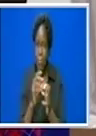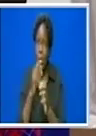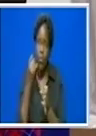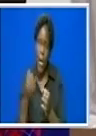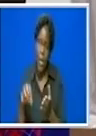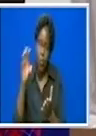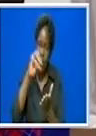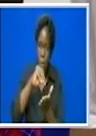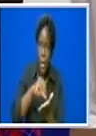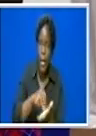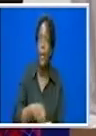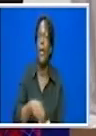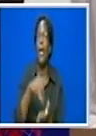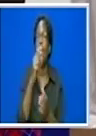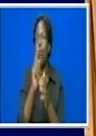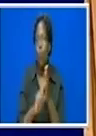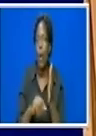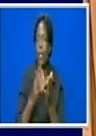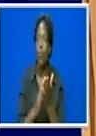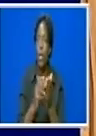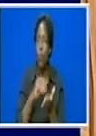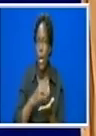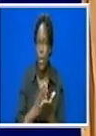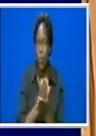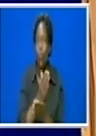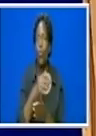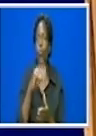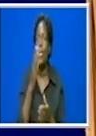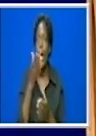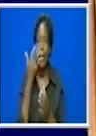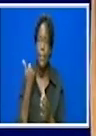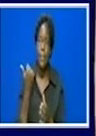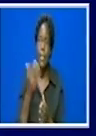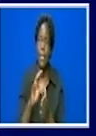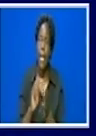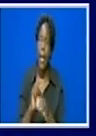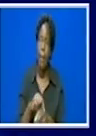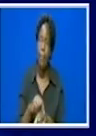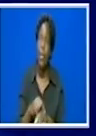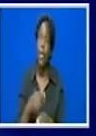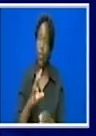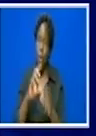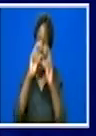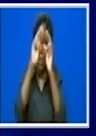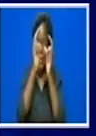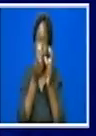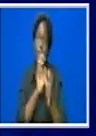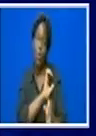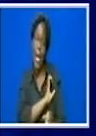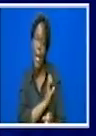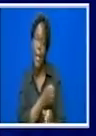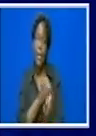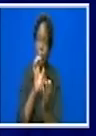what we talked about last time? Just to remind you, a little of our theme is on energy conservation, of